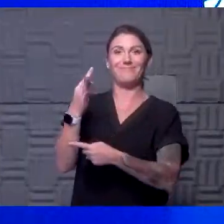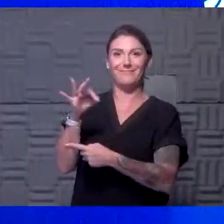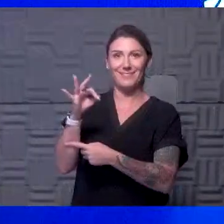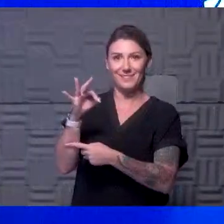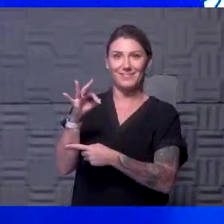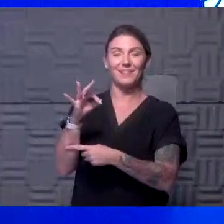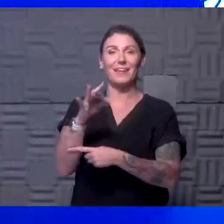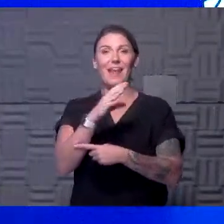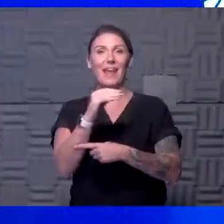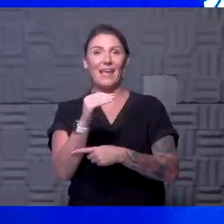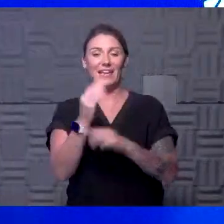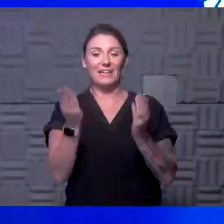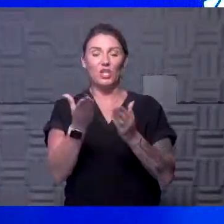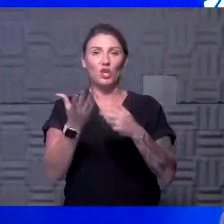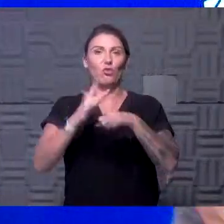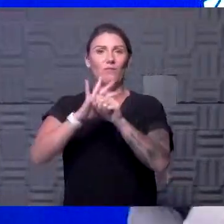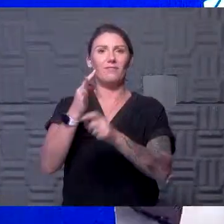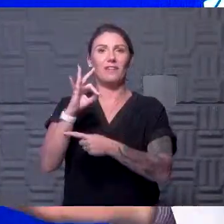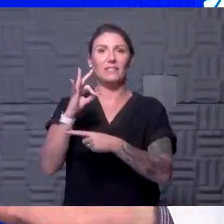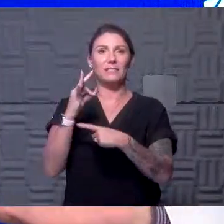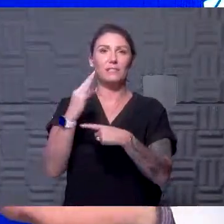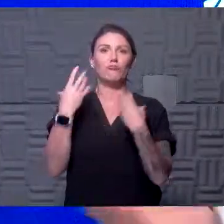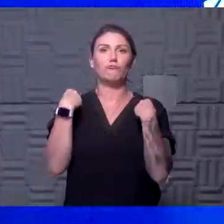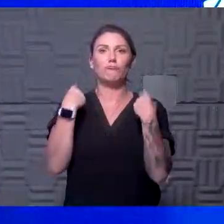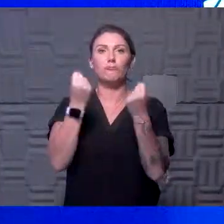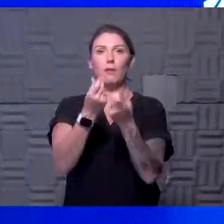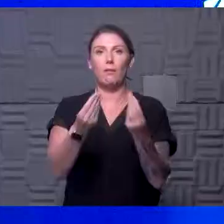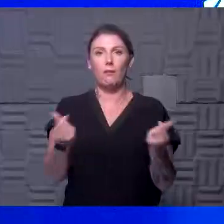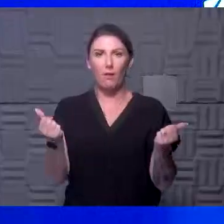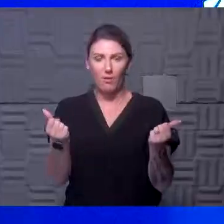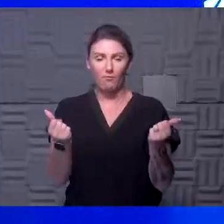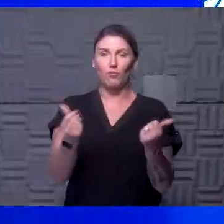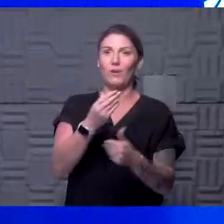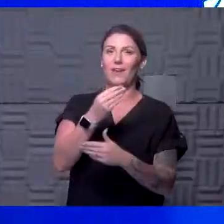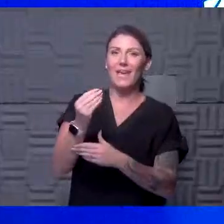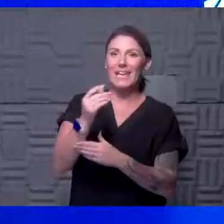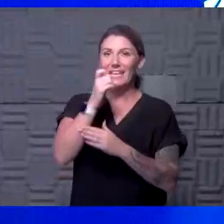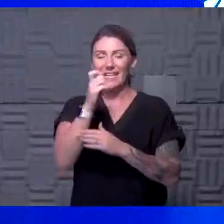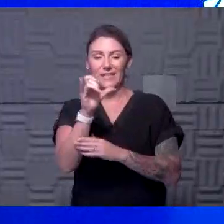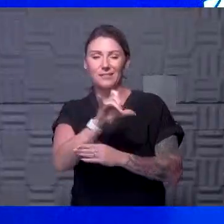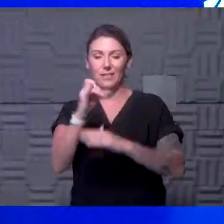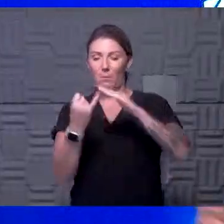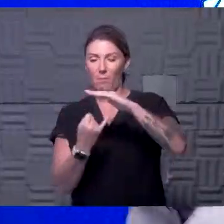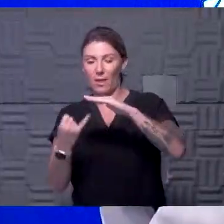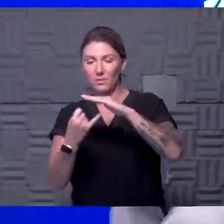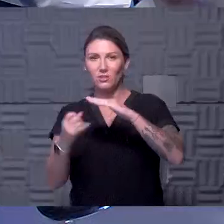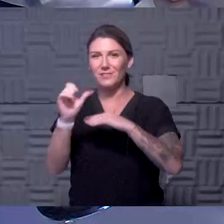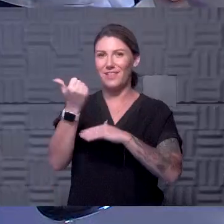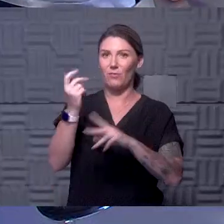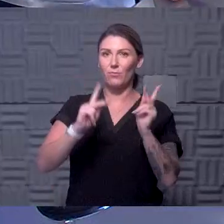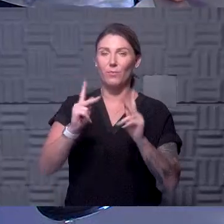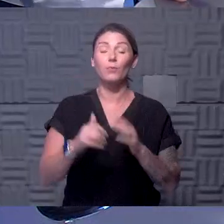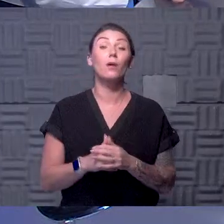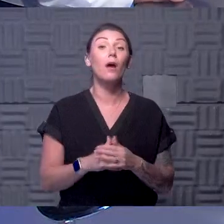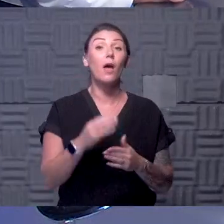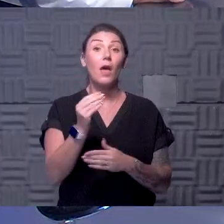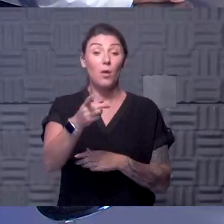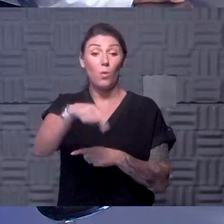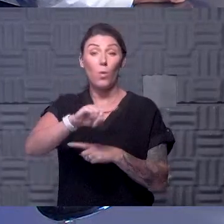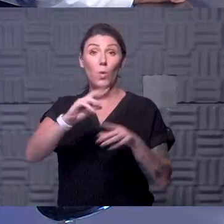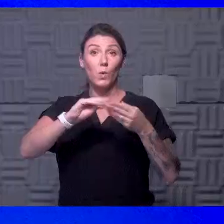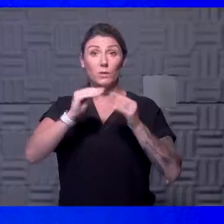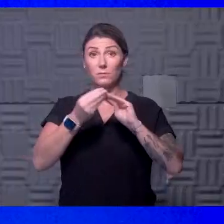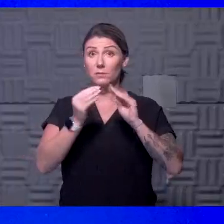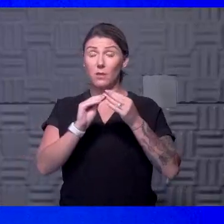are COVID recovering but Yes. still in the hospital and no longer have to be in the same kind of isolation precautions as some of the other folks. Yep, and even those numbers